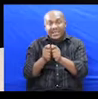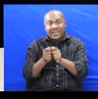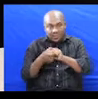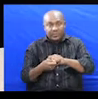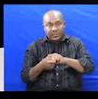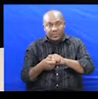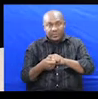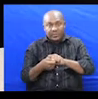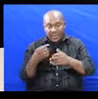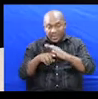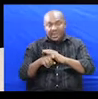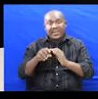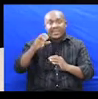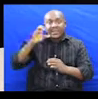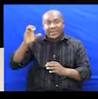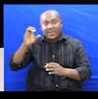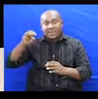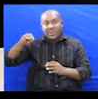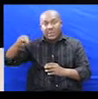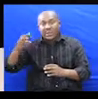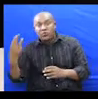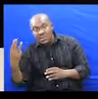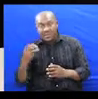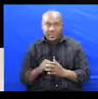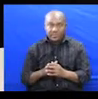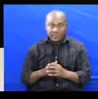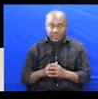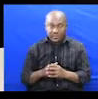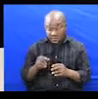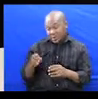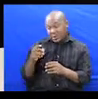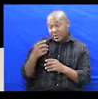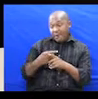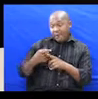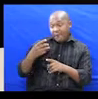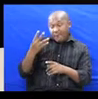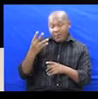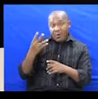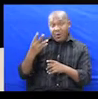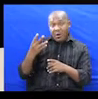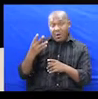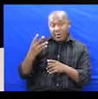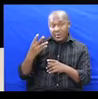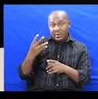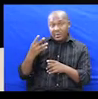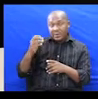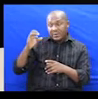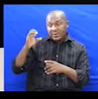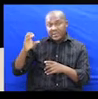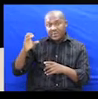400 centimeter cubic of a solution. But this 400 centimeter cubic must be converted into decimeter